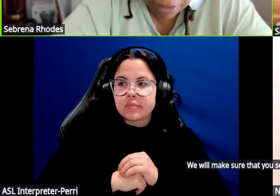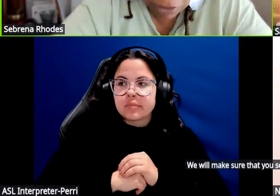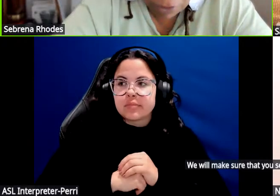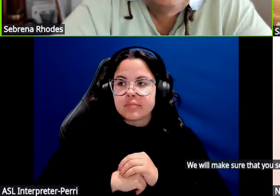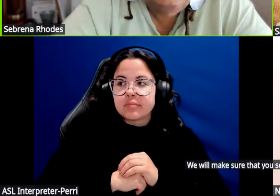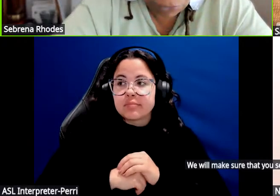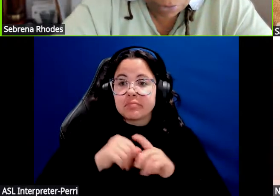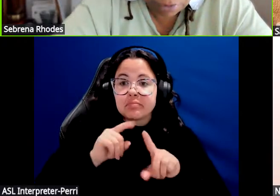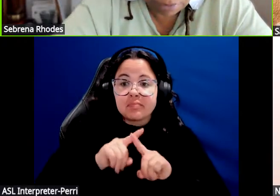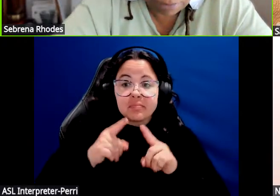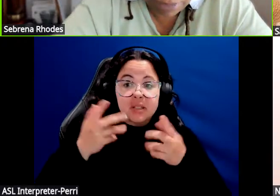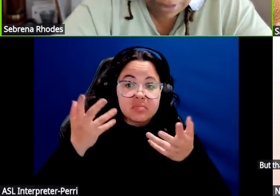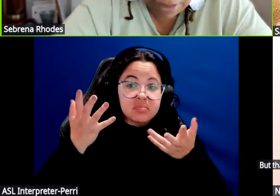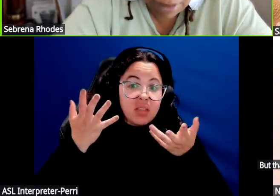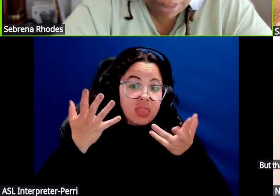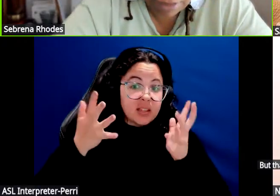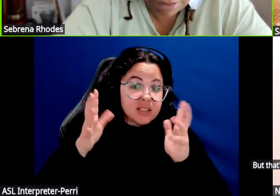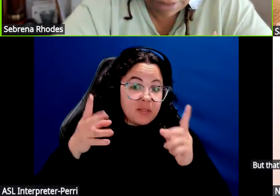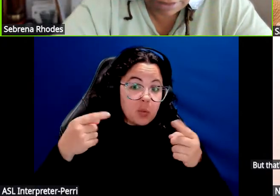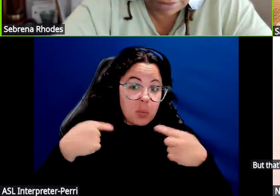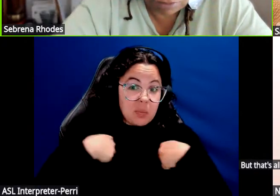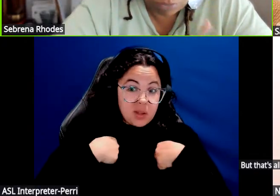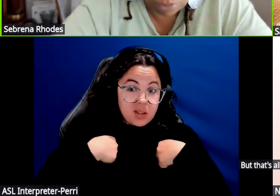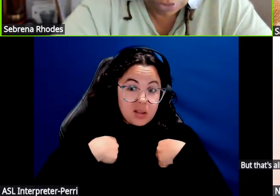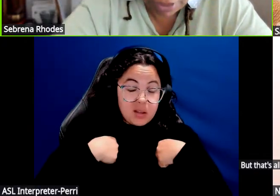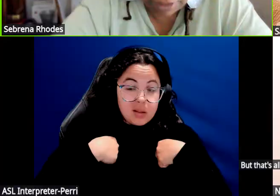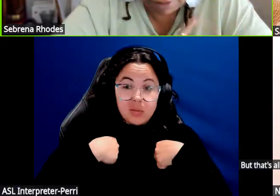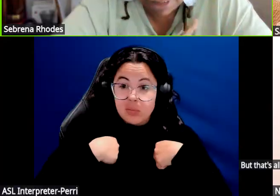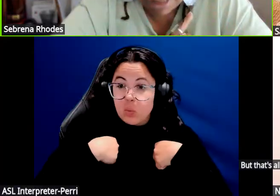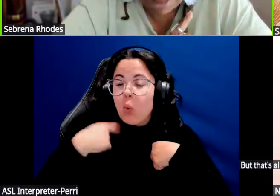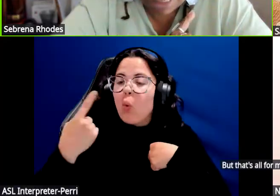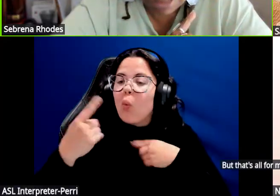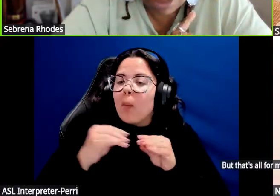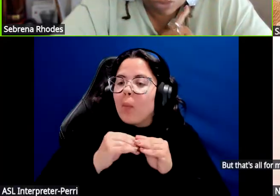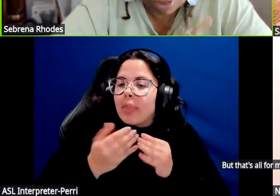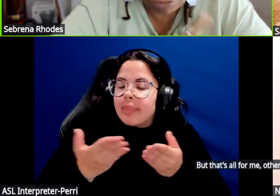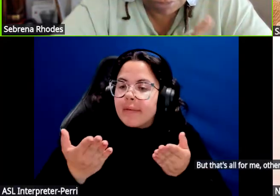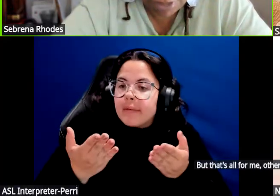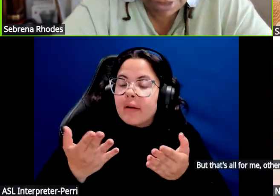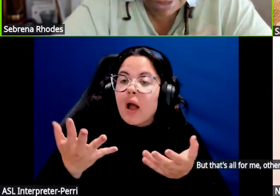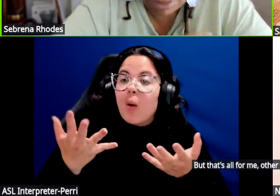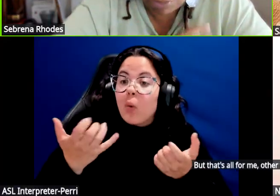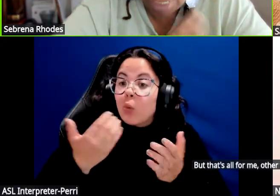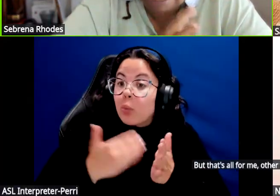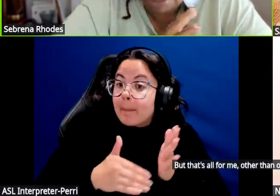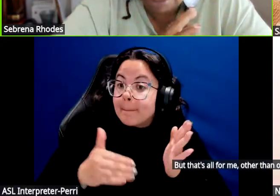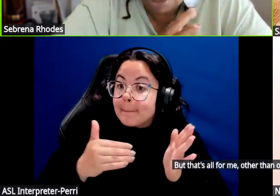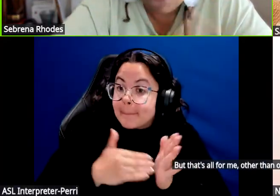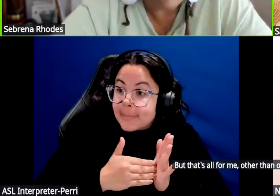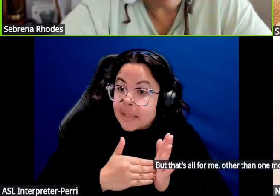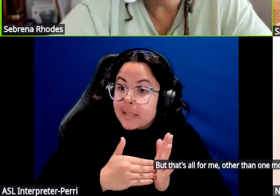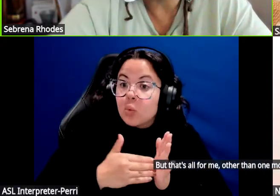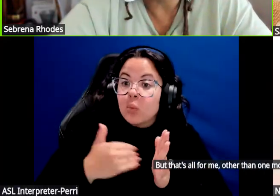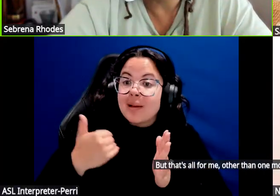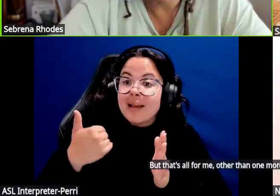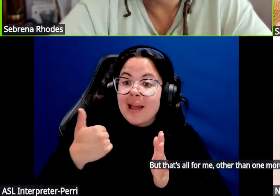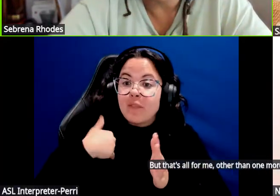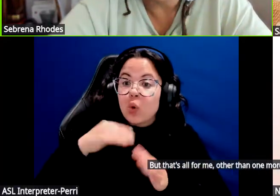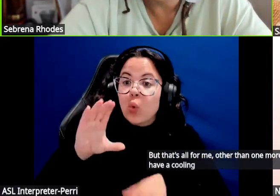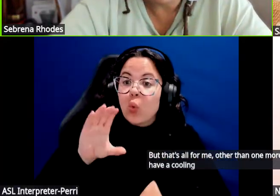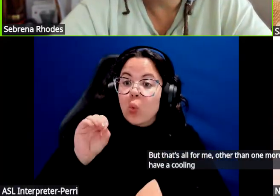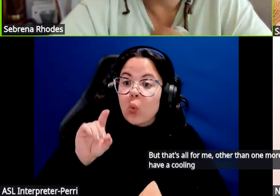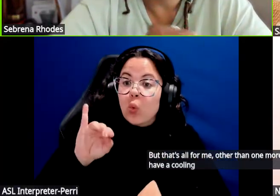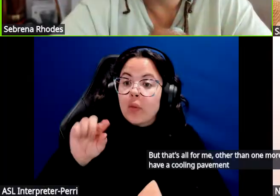But that's all for me. Other than one more thing, I just want to repeat that we having cooling pavement